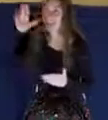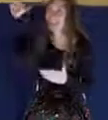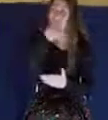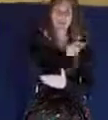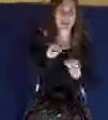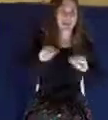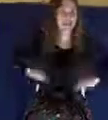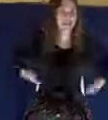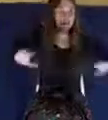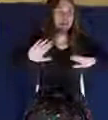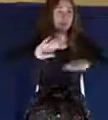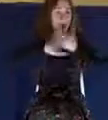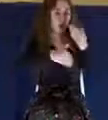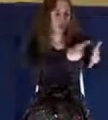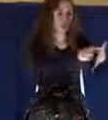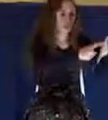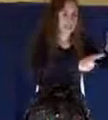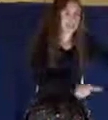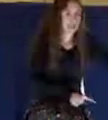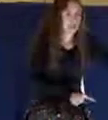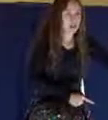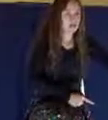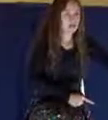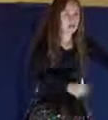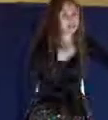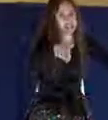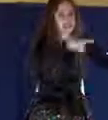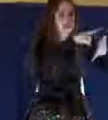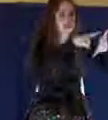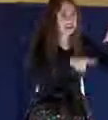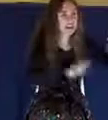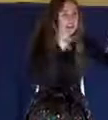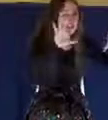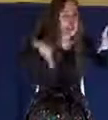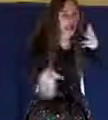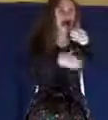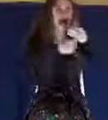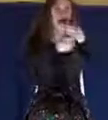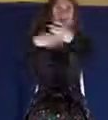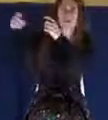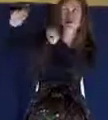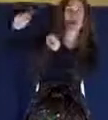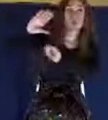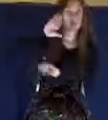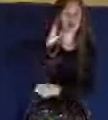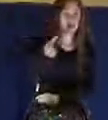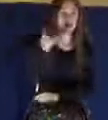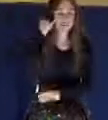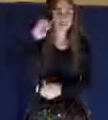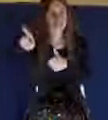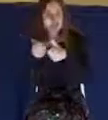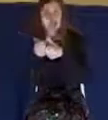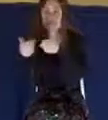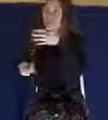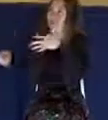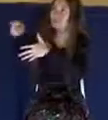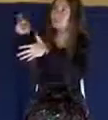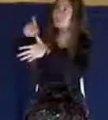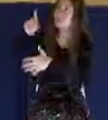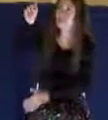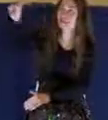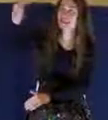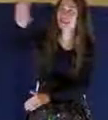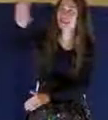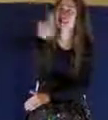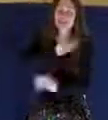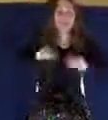things will be added unto you. God promised to take care of us if we focus on him. But Elimelech wasn't thinking that way.